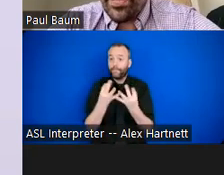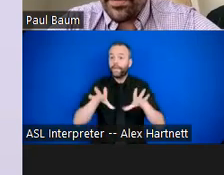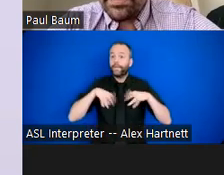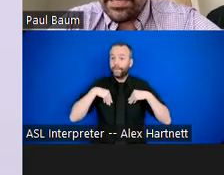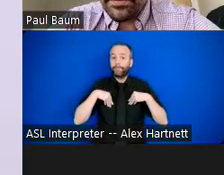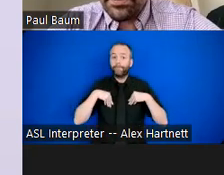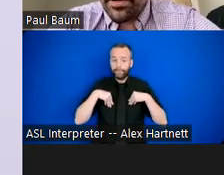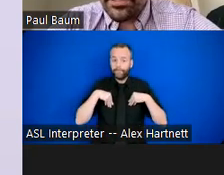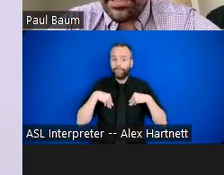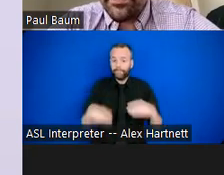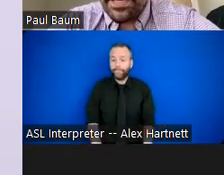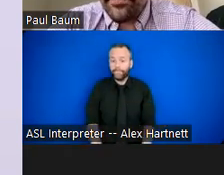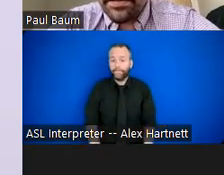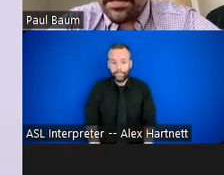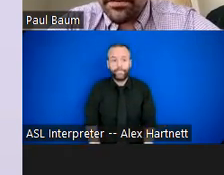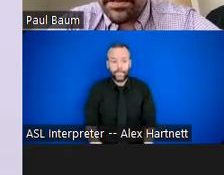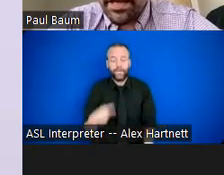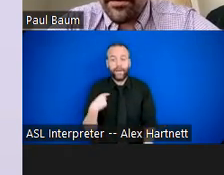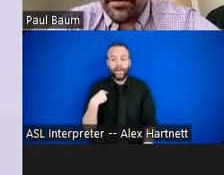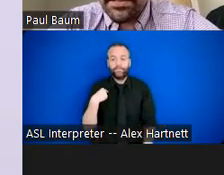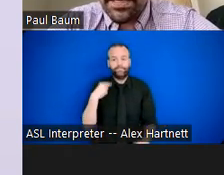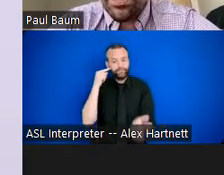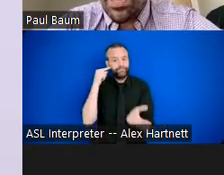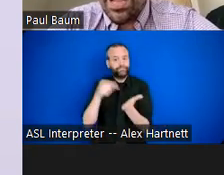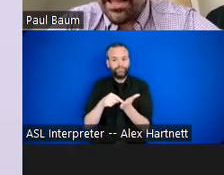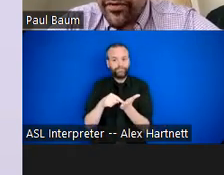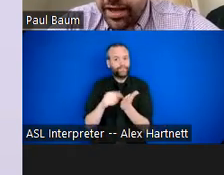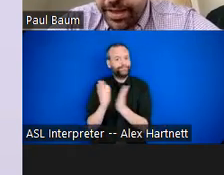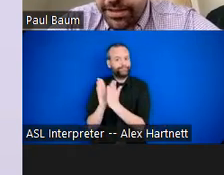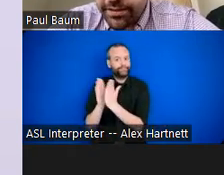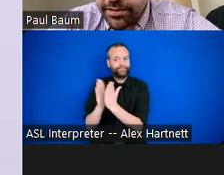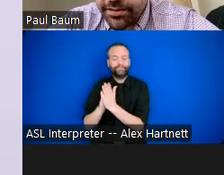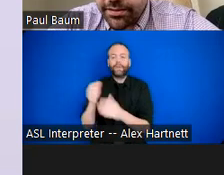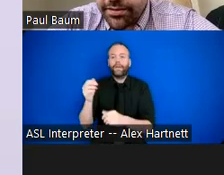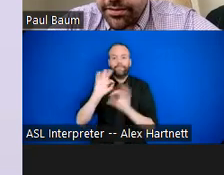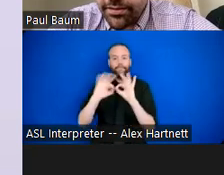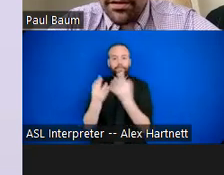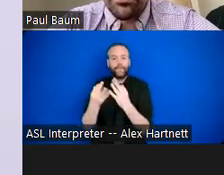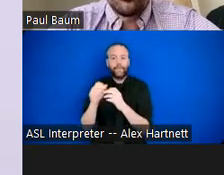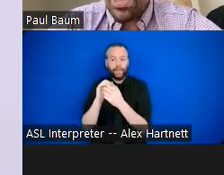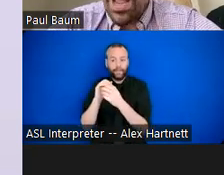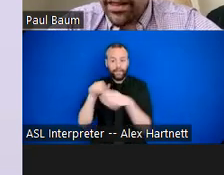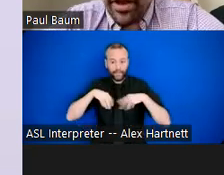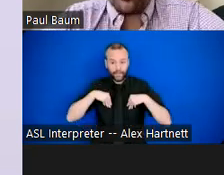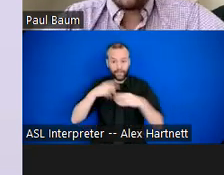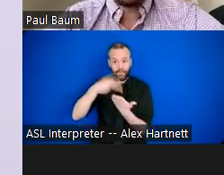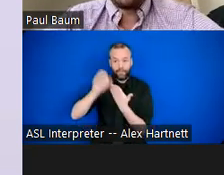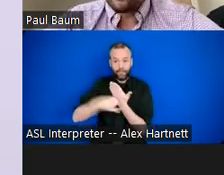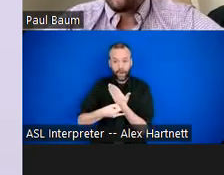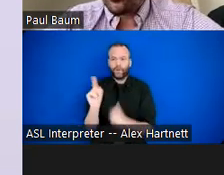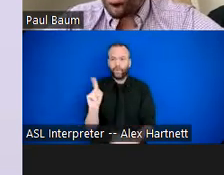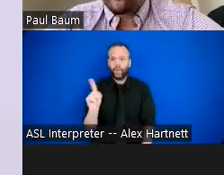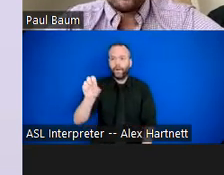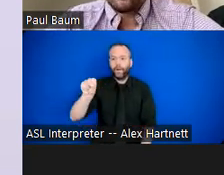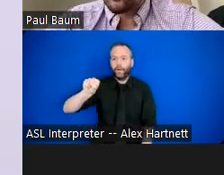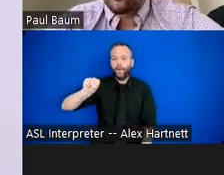with the Family Acceptance Project out of San Francisco State University. Highly recommended. Highly recommended. They